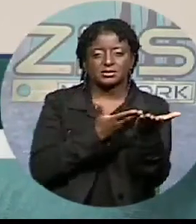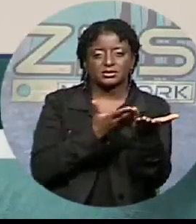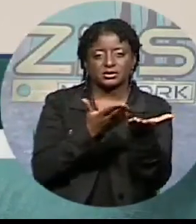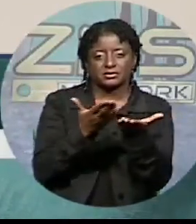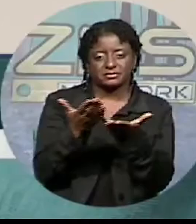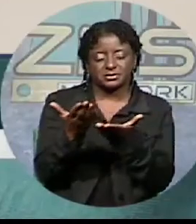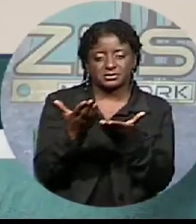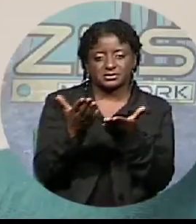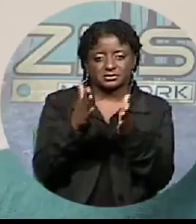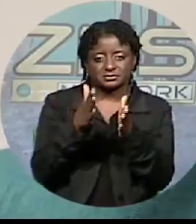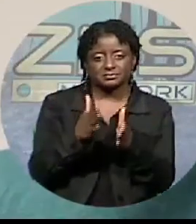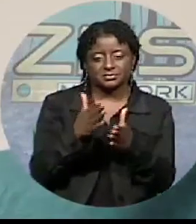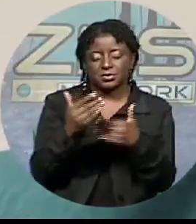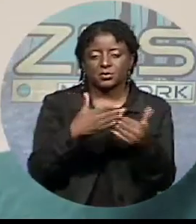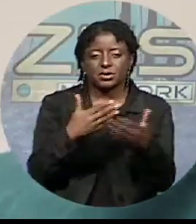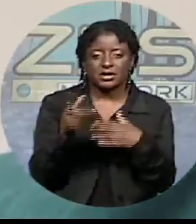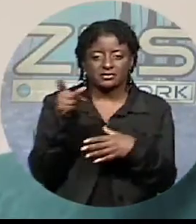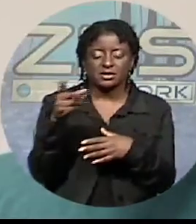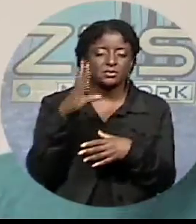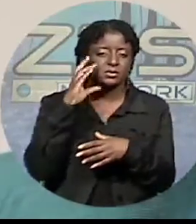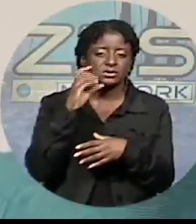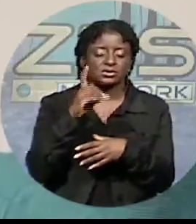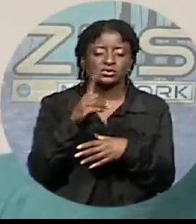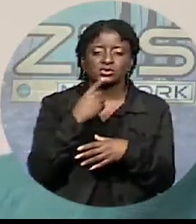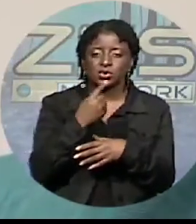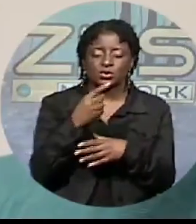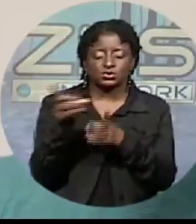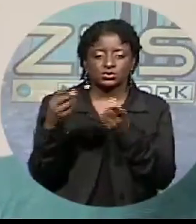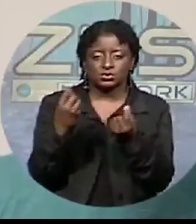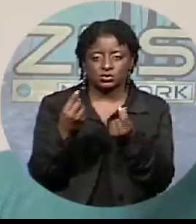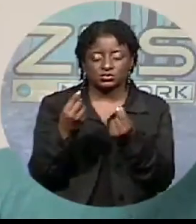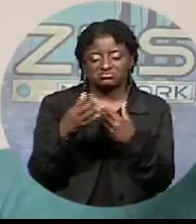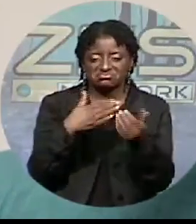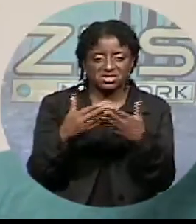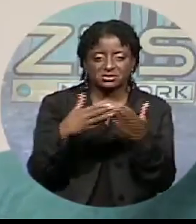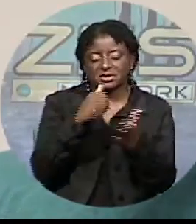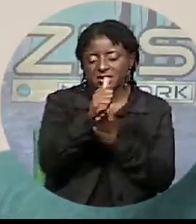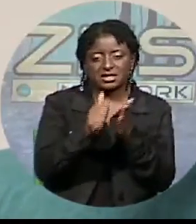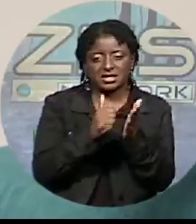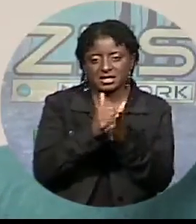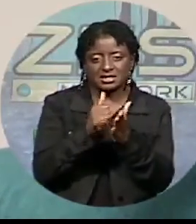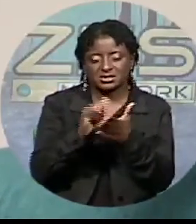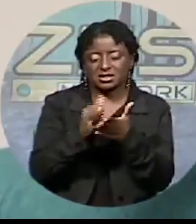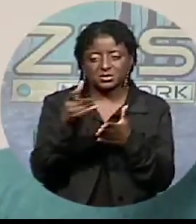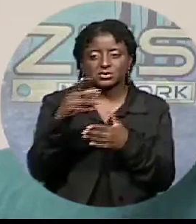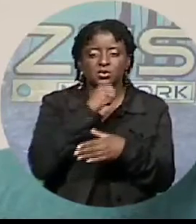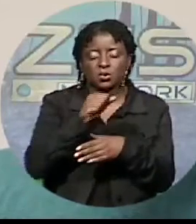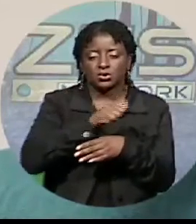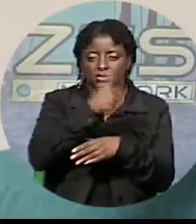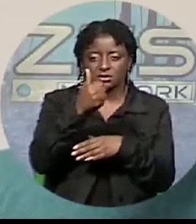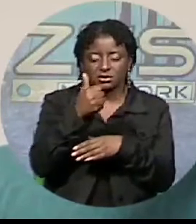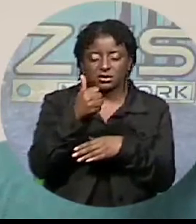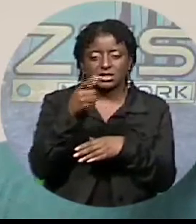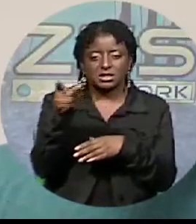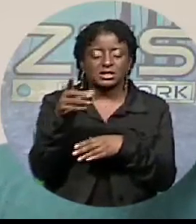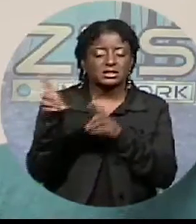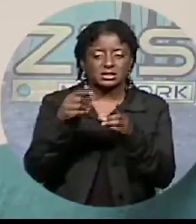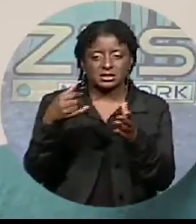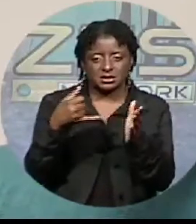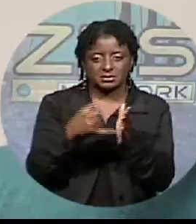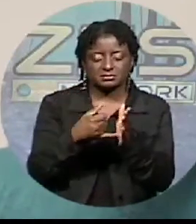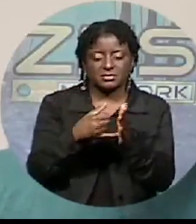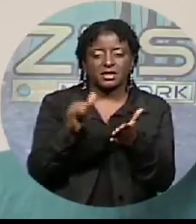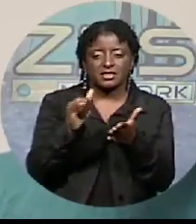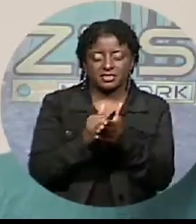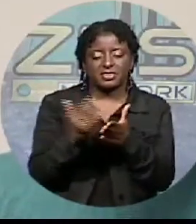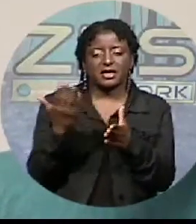Whatever he was told to do, even though he was much older than some of the persons he worked with, he did. He would never even look back. That